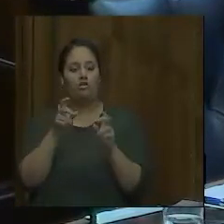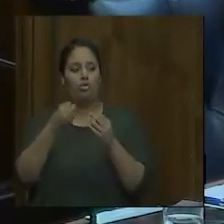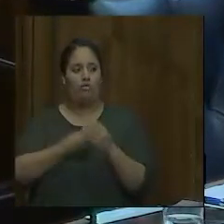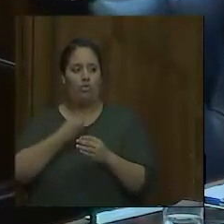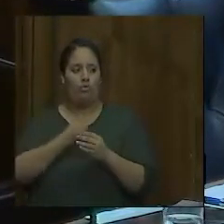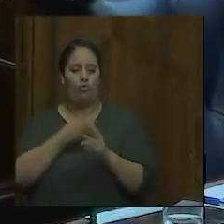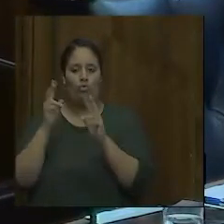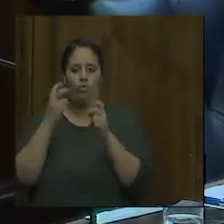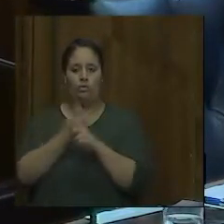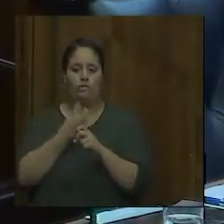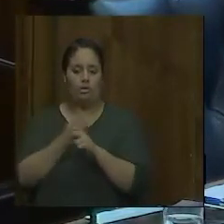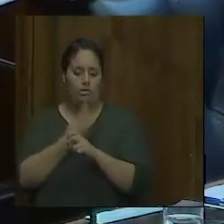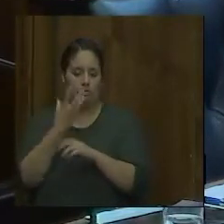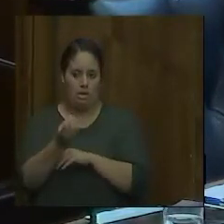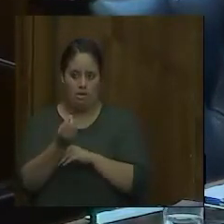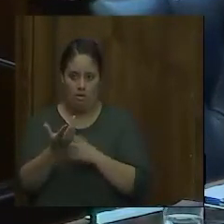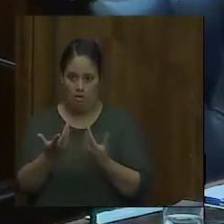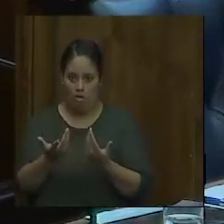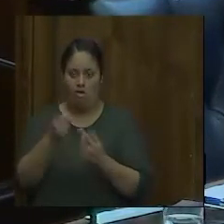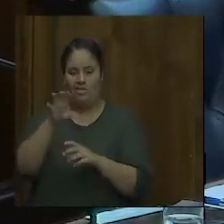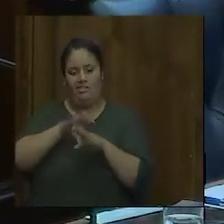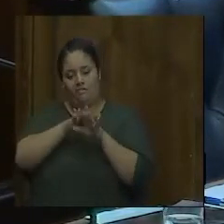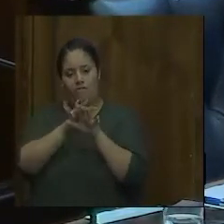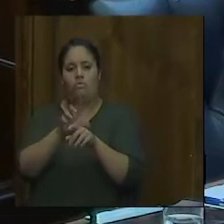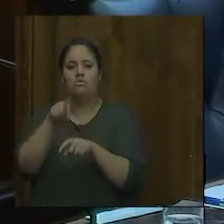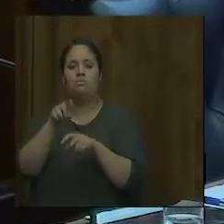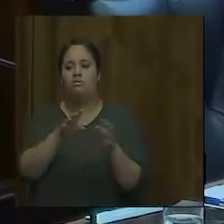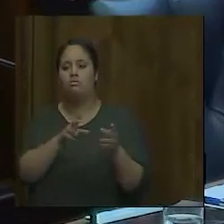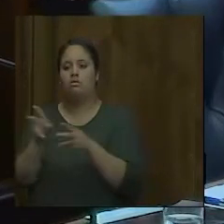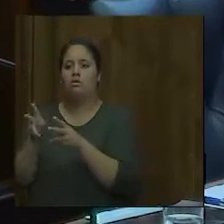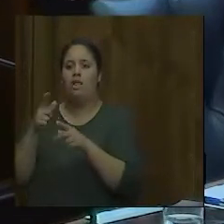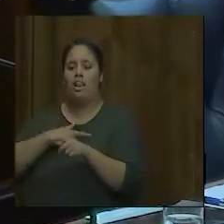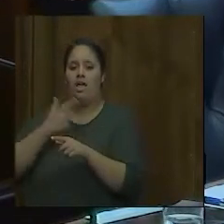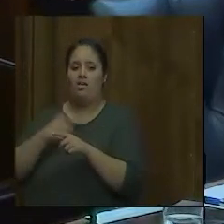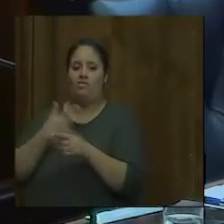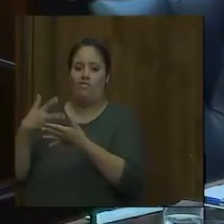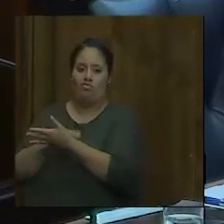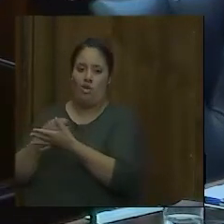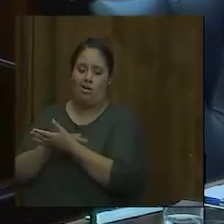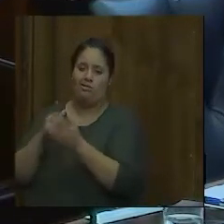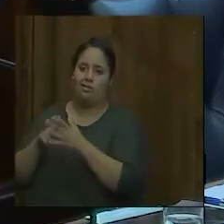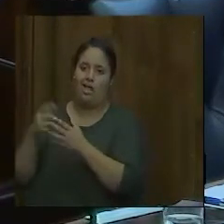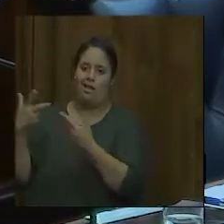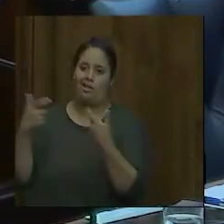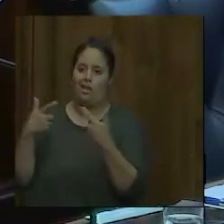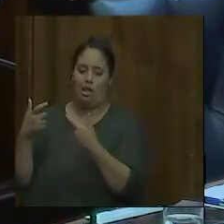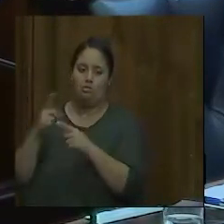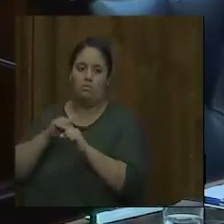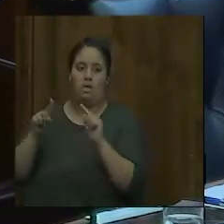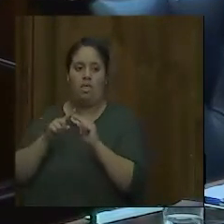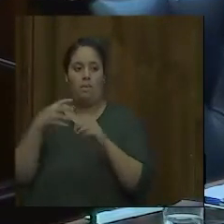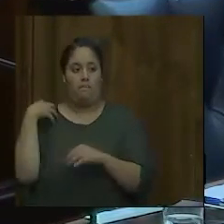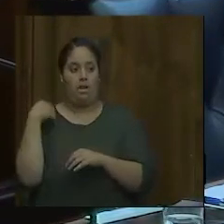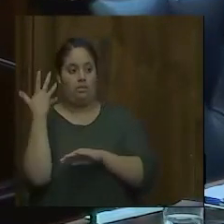young people who are forced to the life of drugs and gangs, while